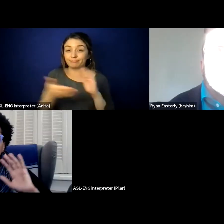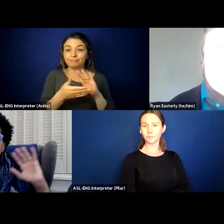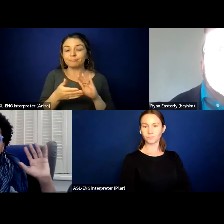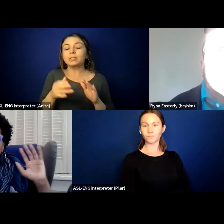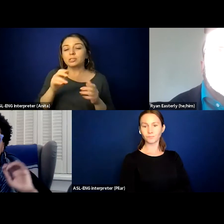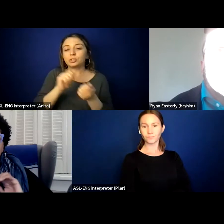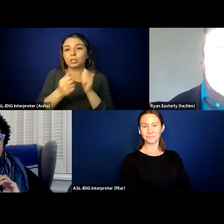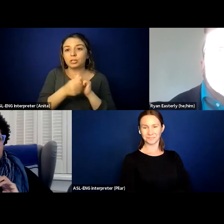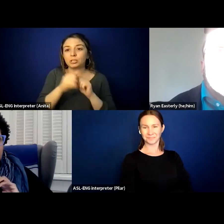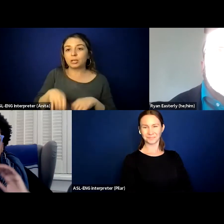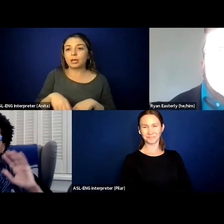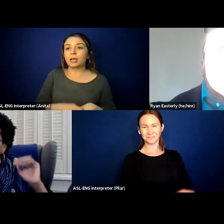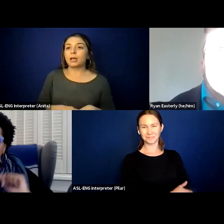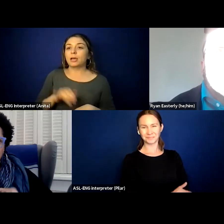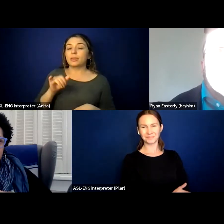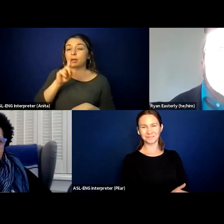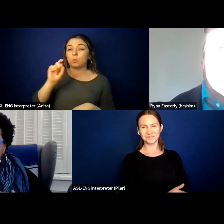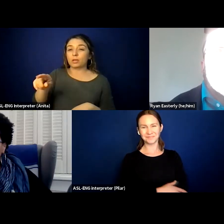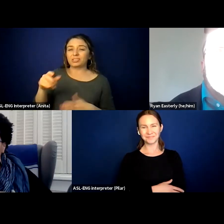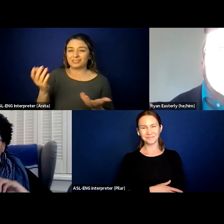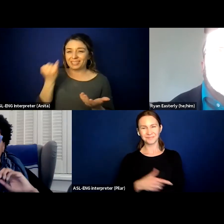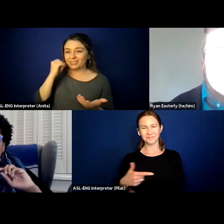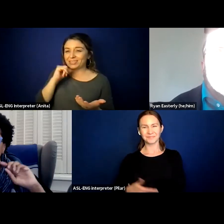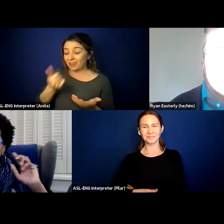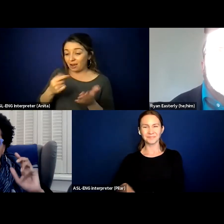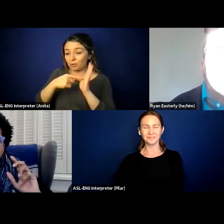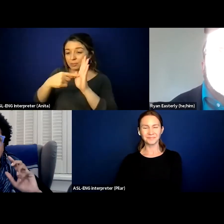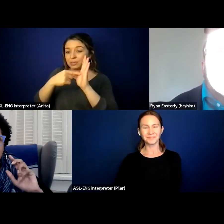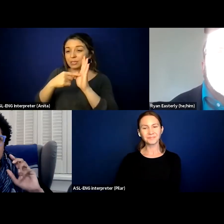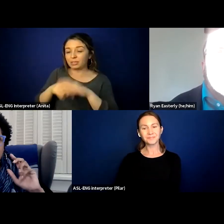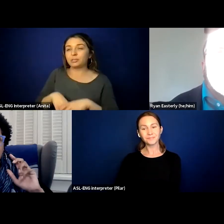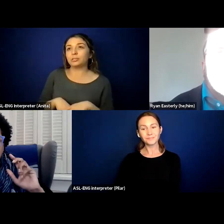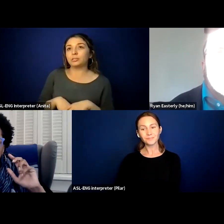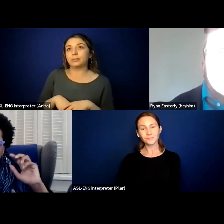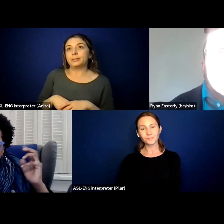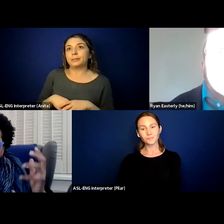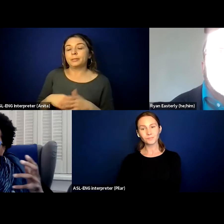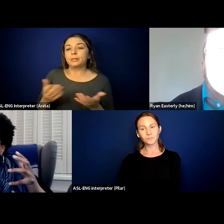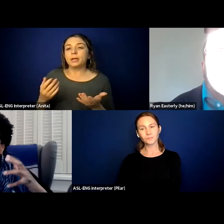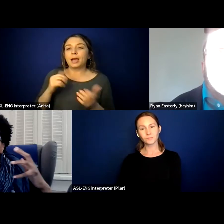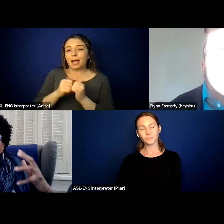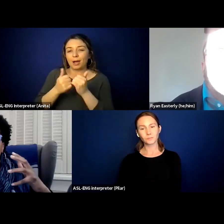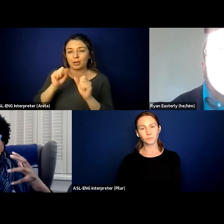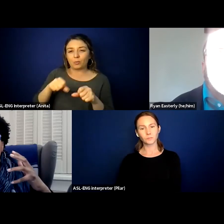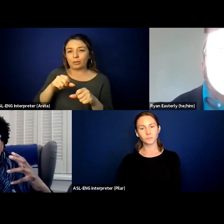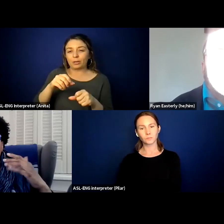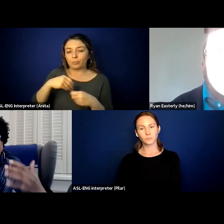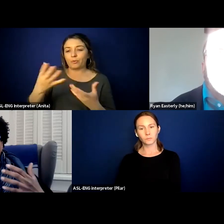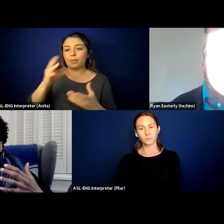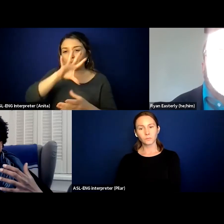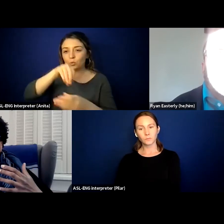this question of like, okay, if it's not representation, it's not like inclusion is also